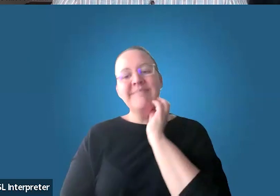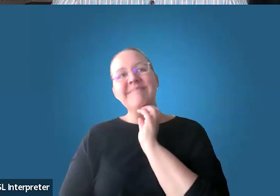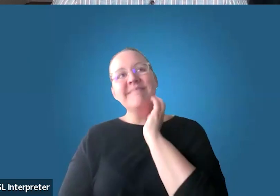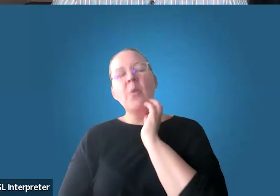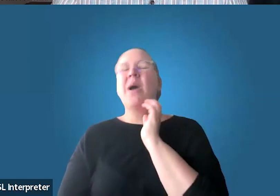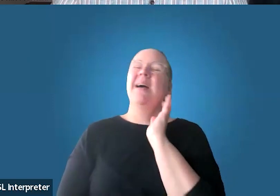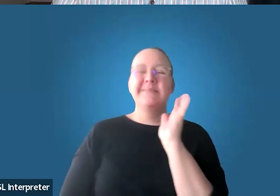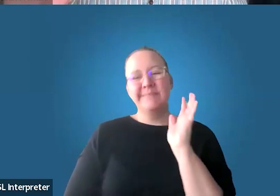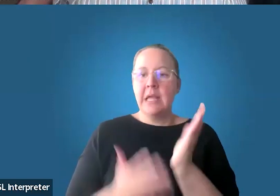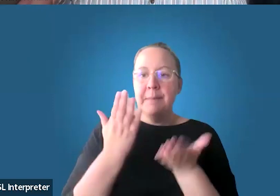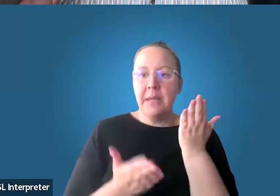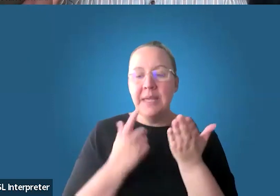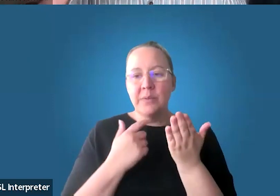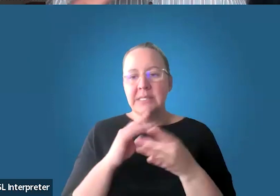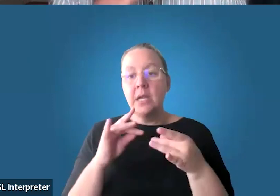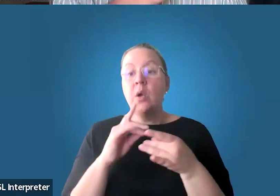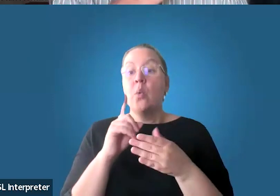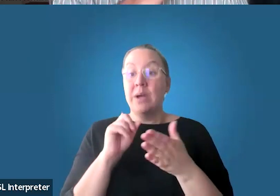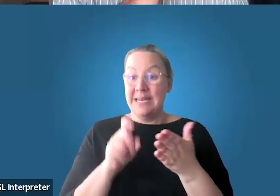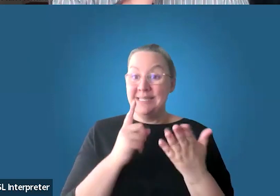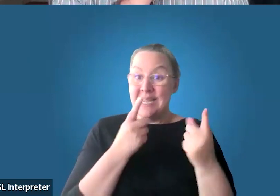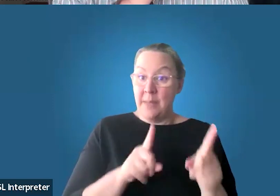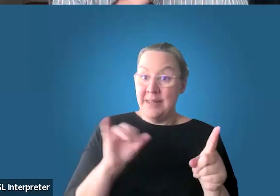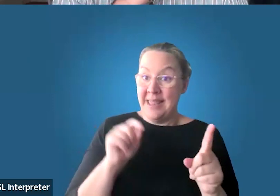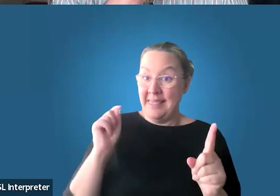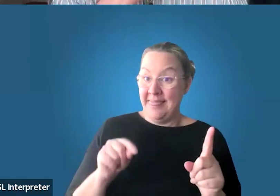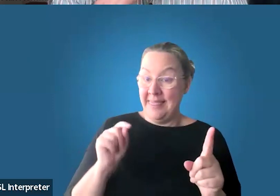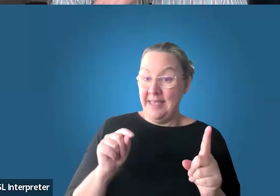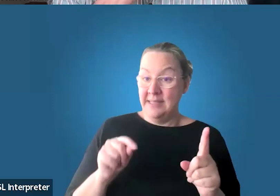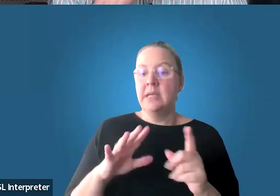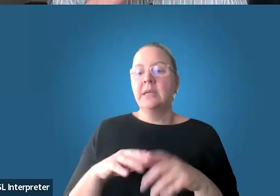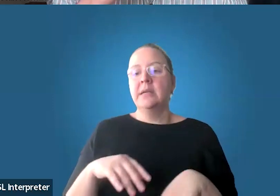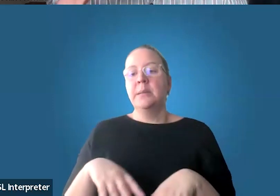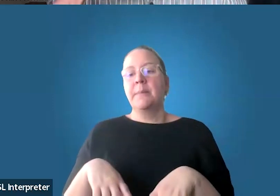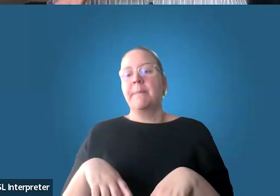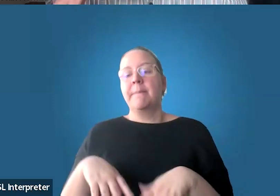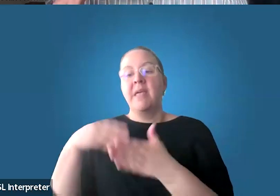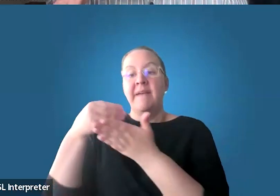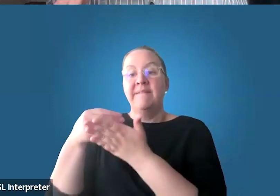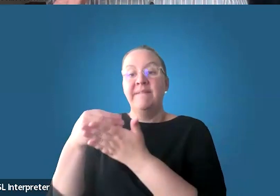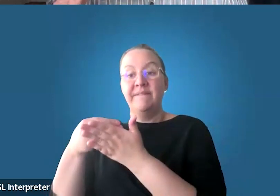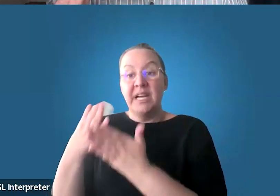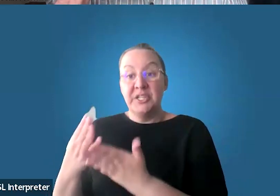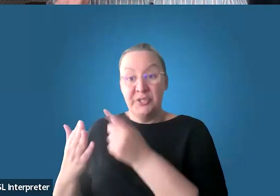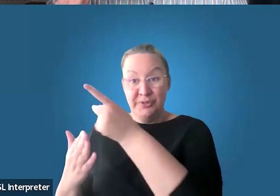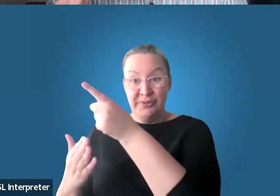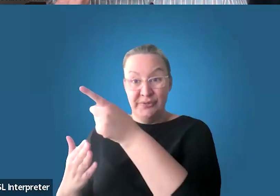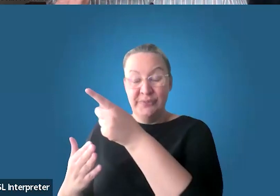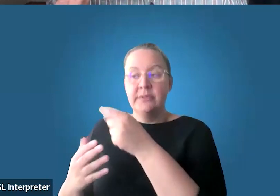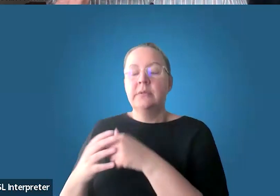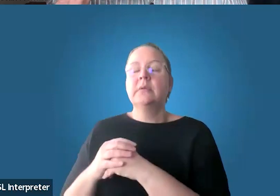would say that I think a part of what needs to happen is stuff like this, where funders need to be